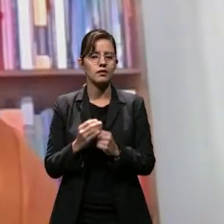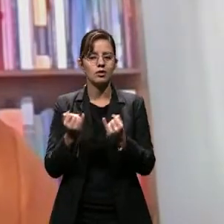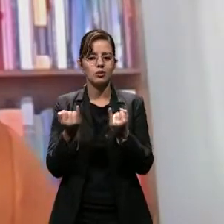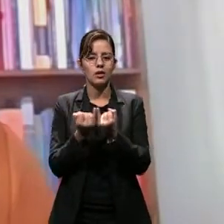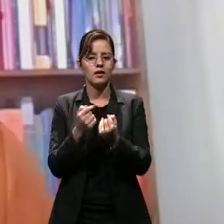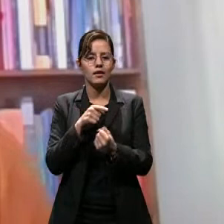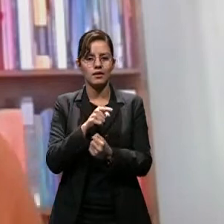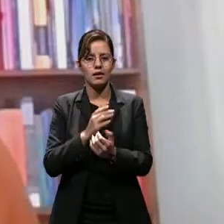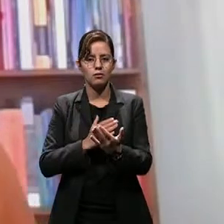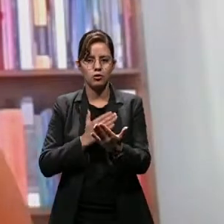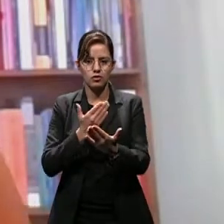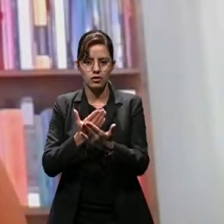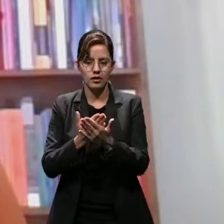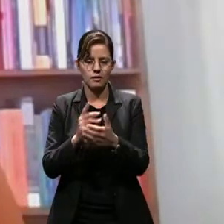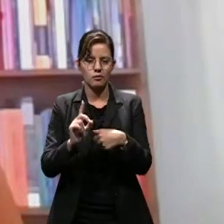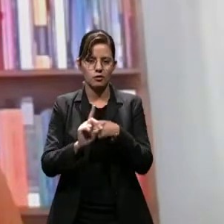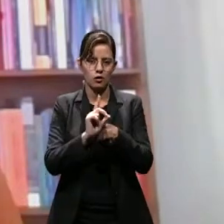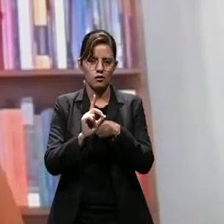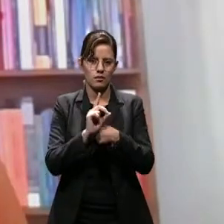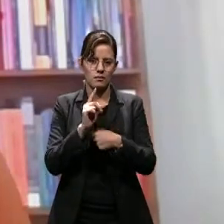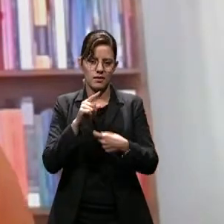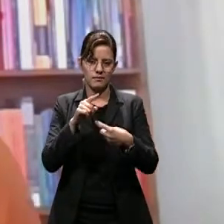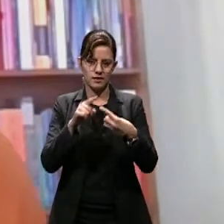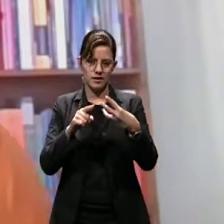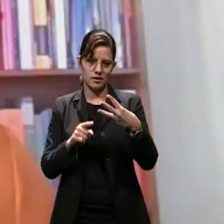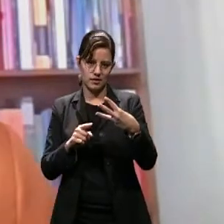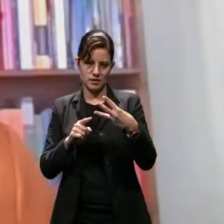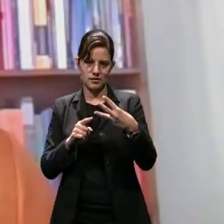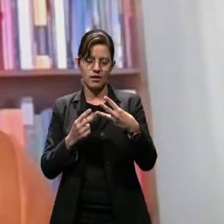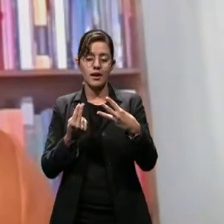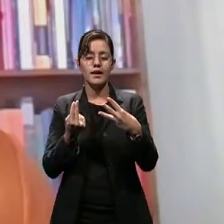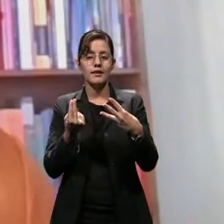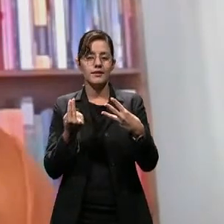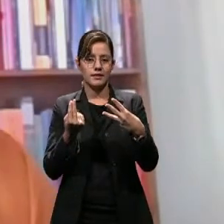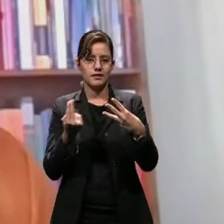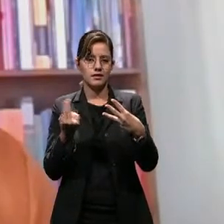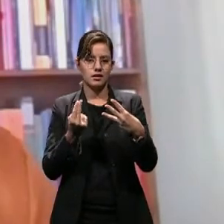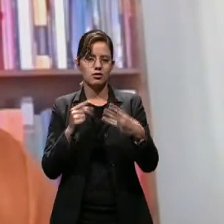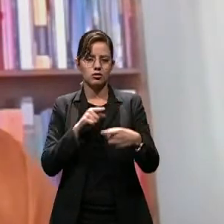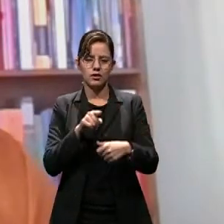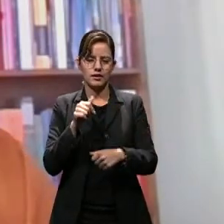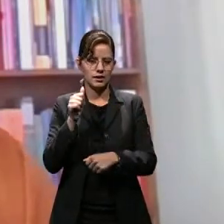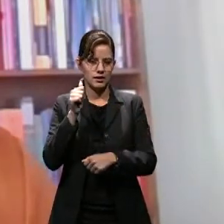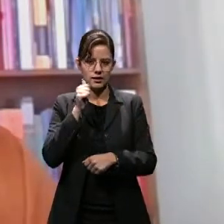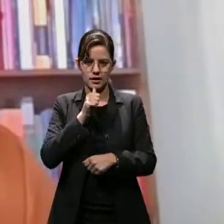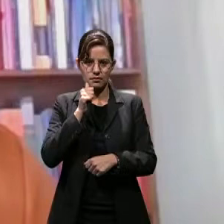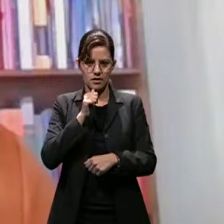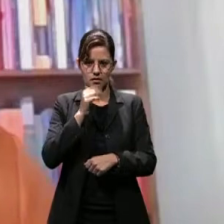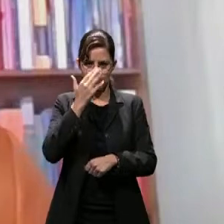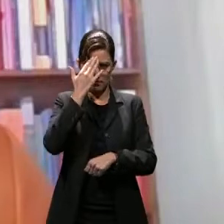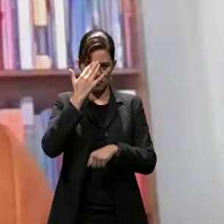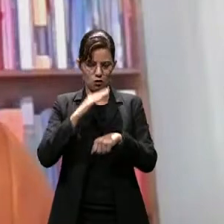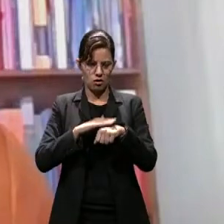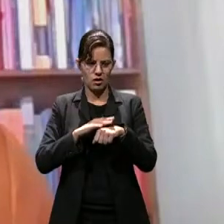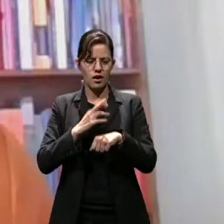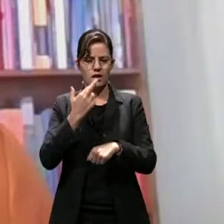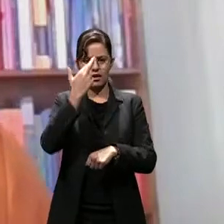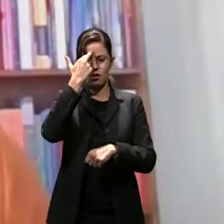equality. And we talk about three problems that we should always take into